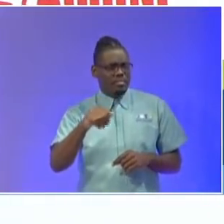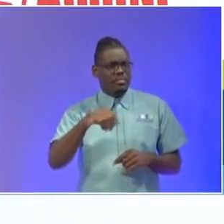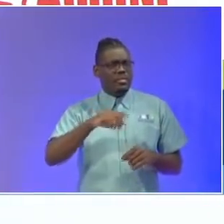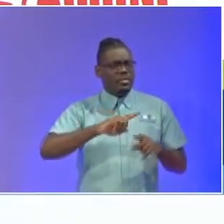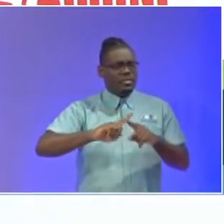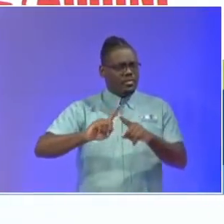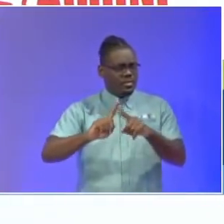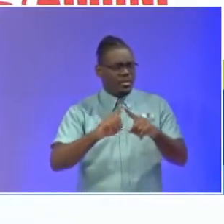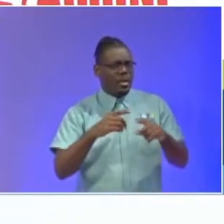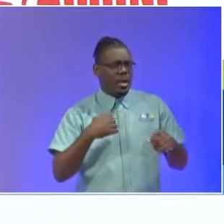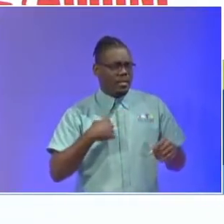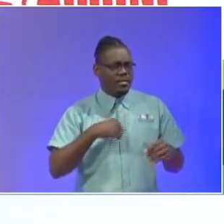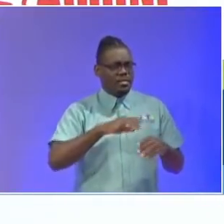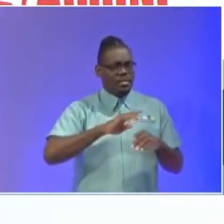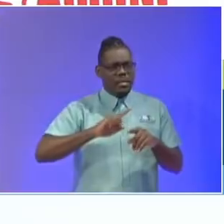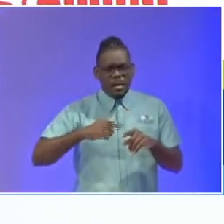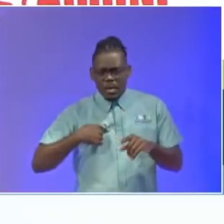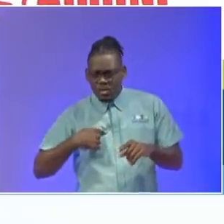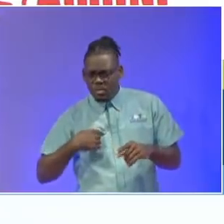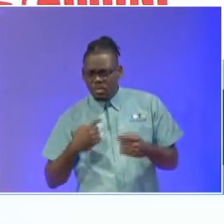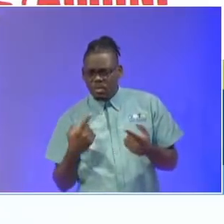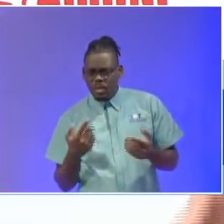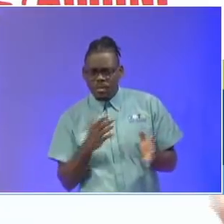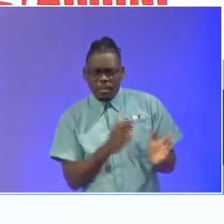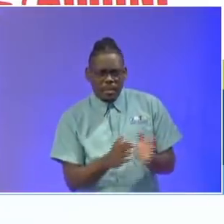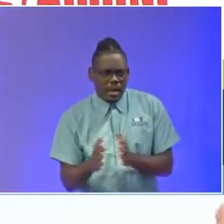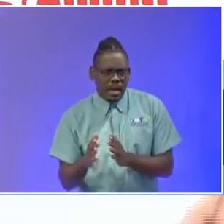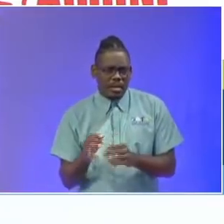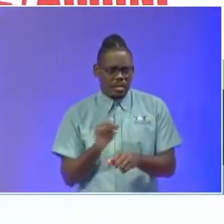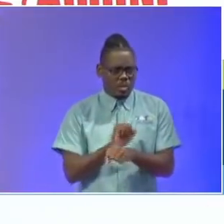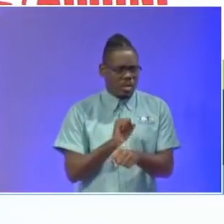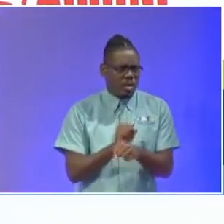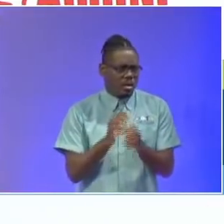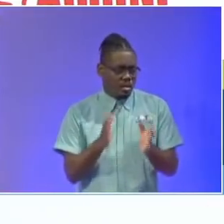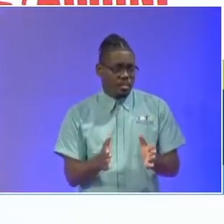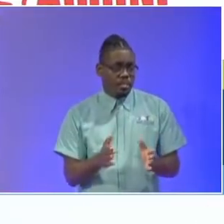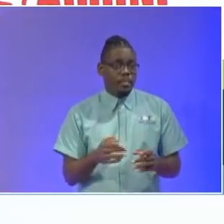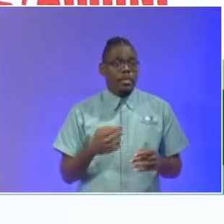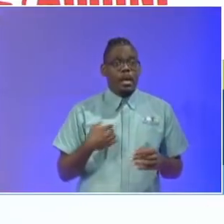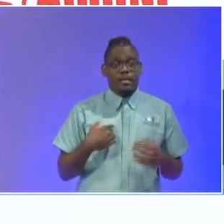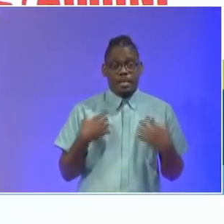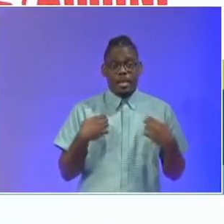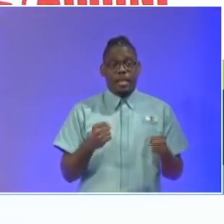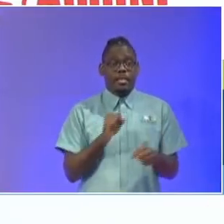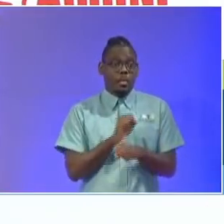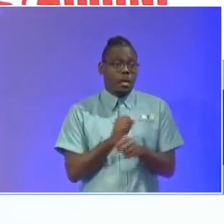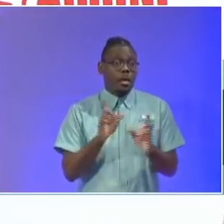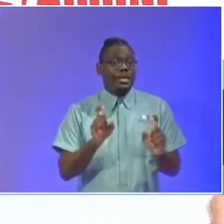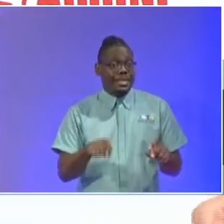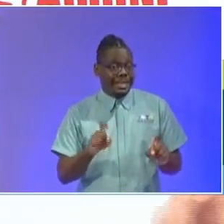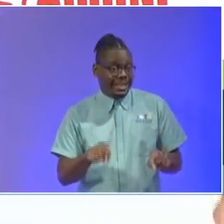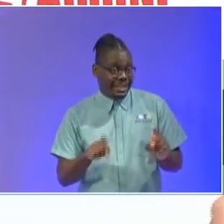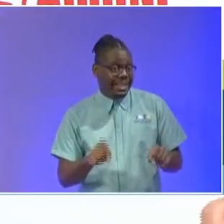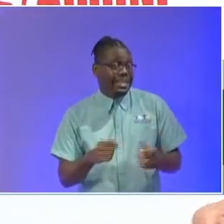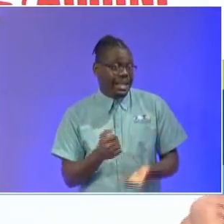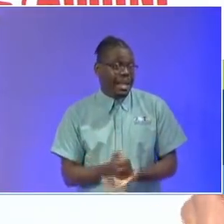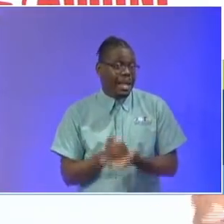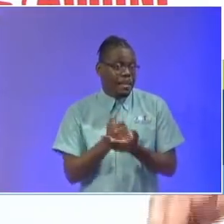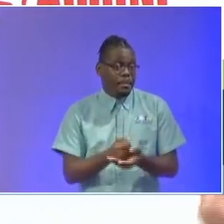Surju Singh is reminding me here, and I actually have the flyer. We instituted some months